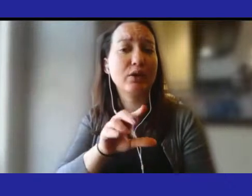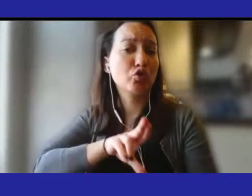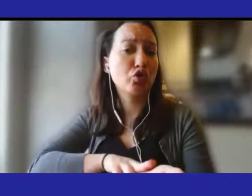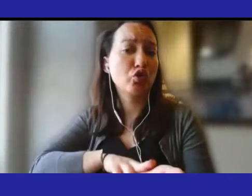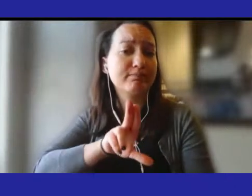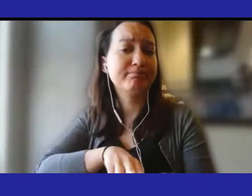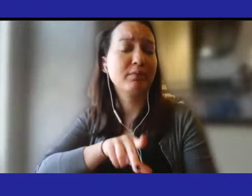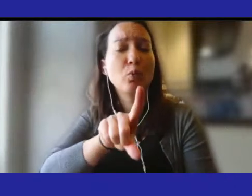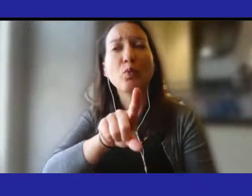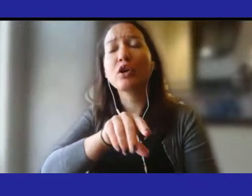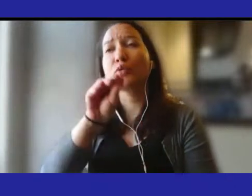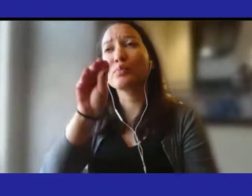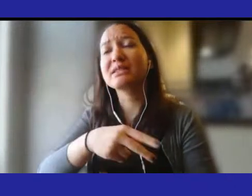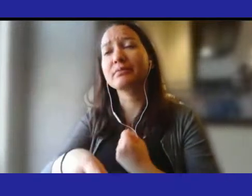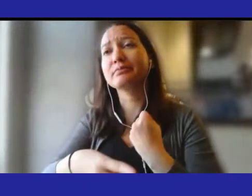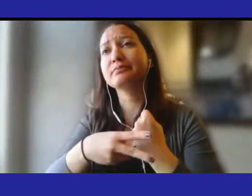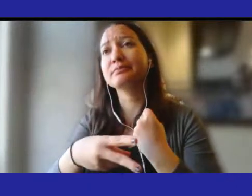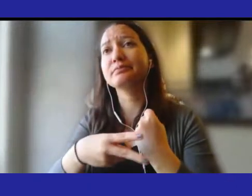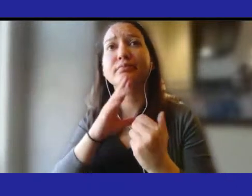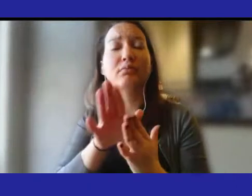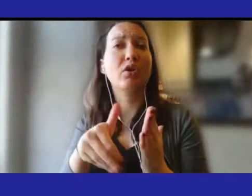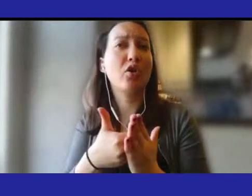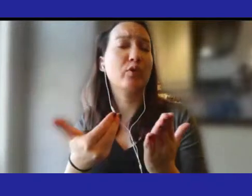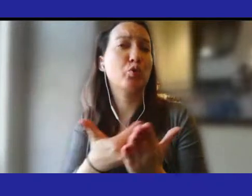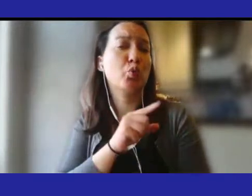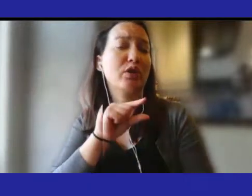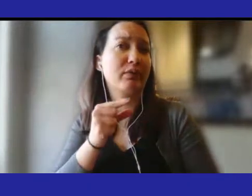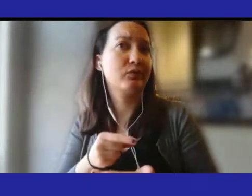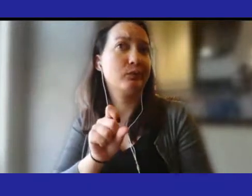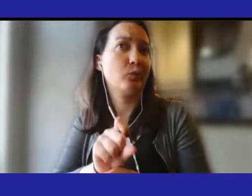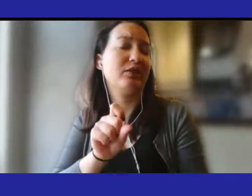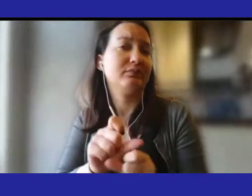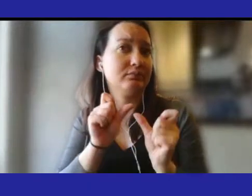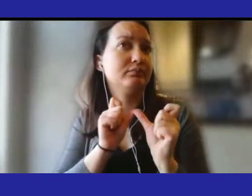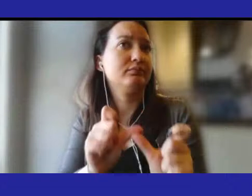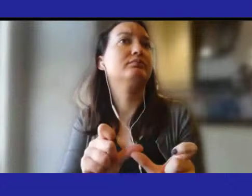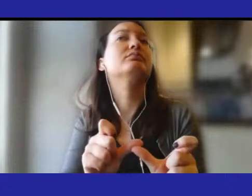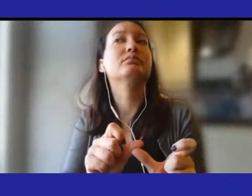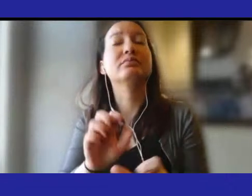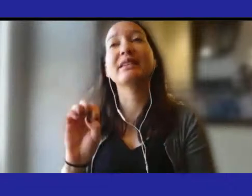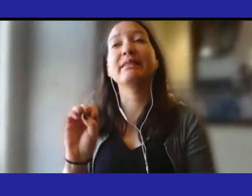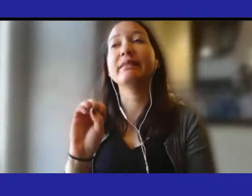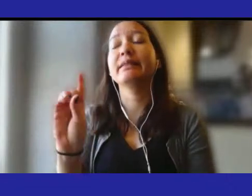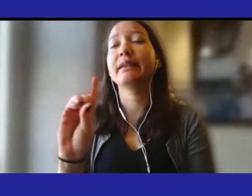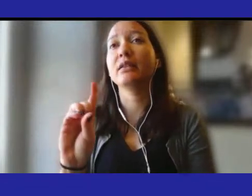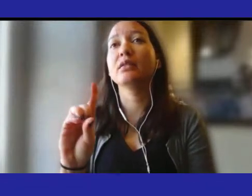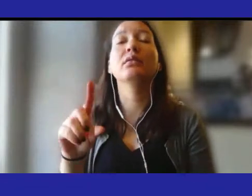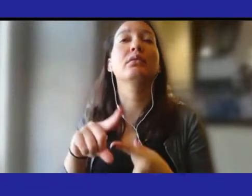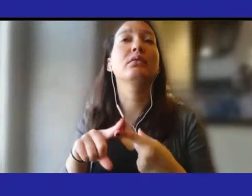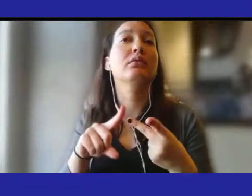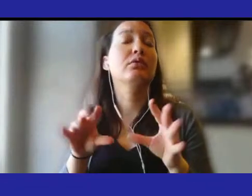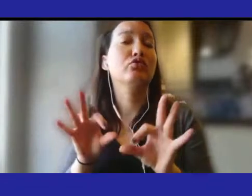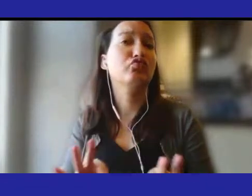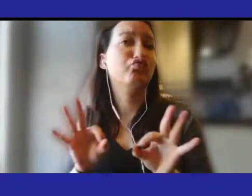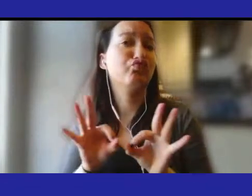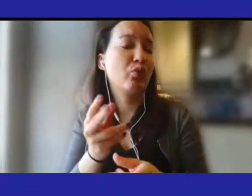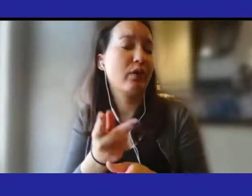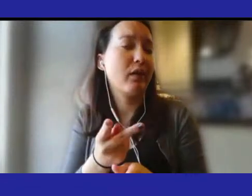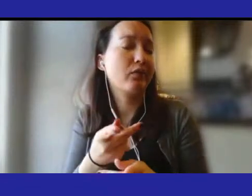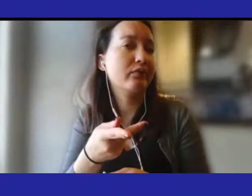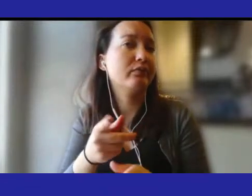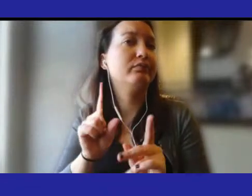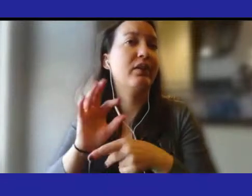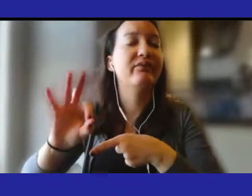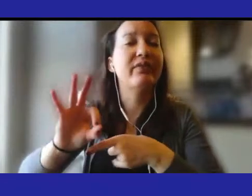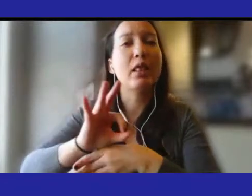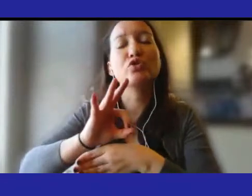100% retention rate of all our new graduates working in the ED and also the critical care fellowship. We see a strong